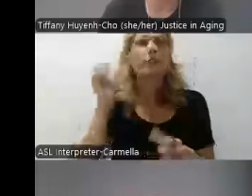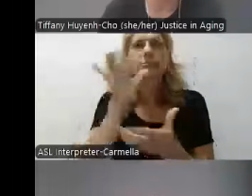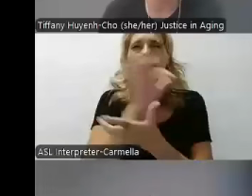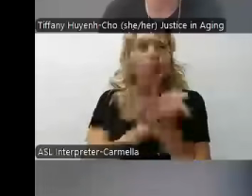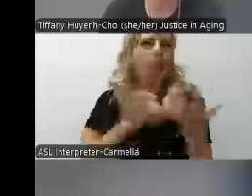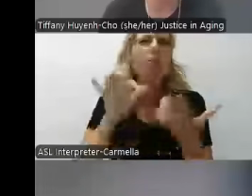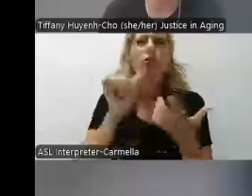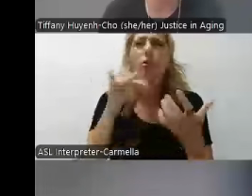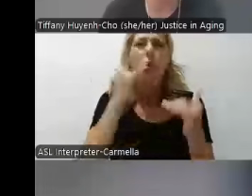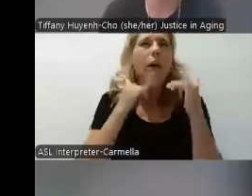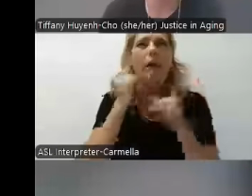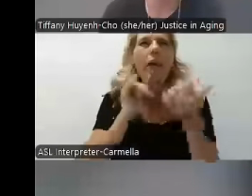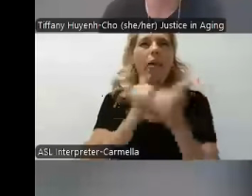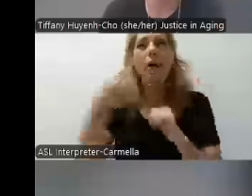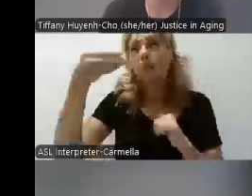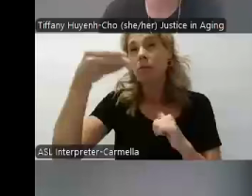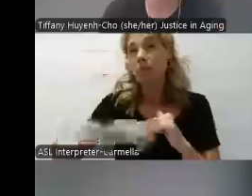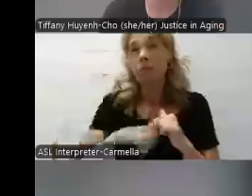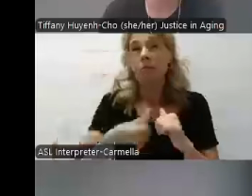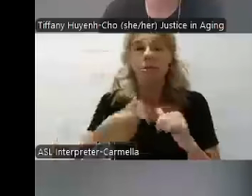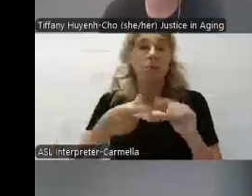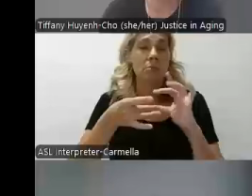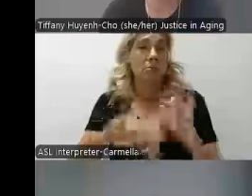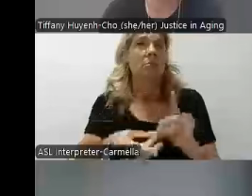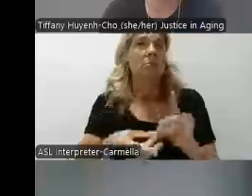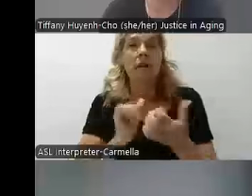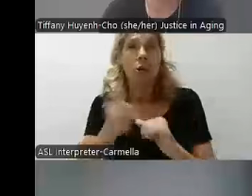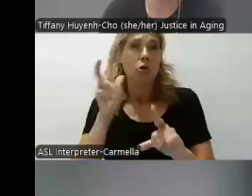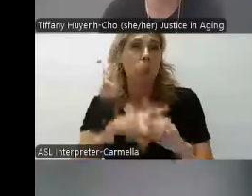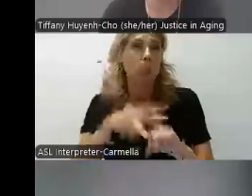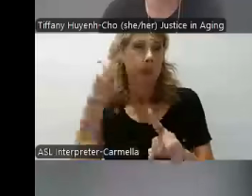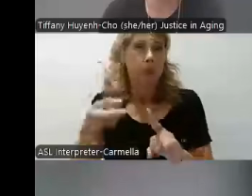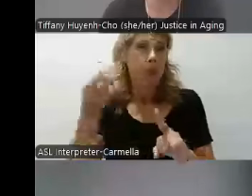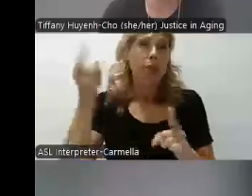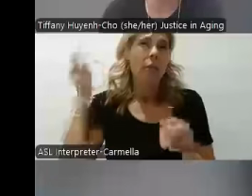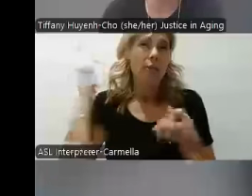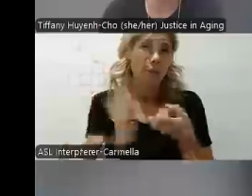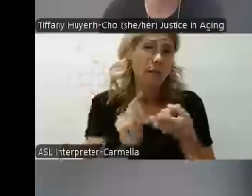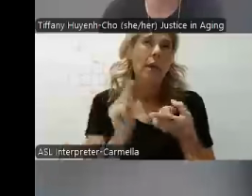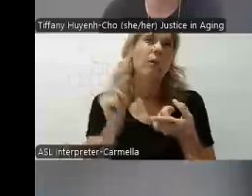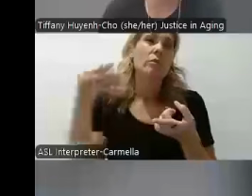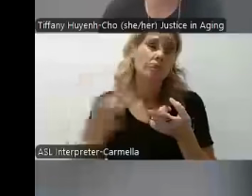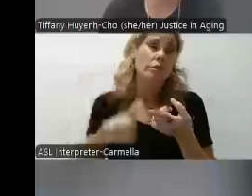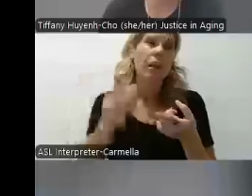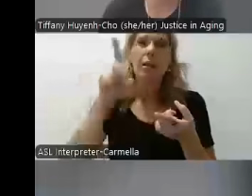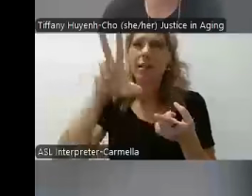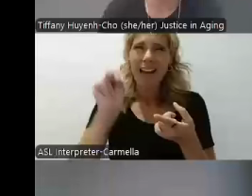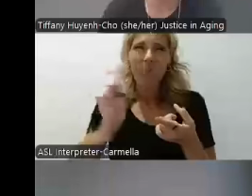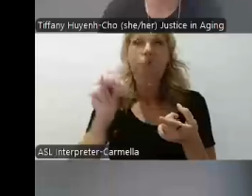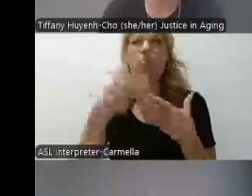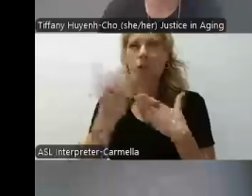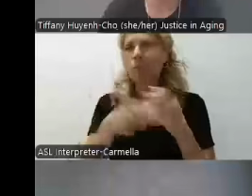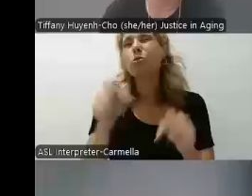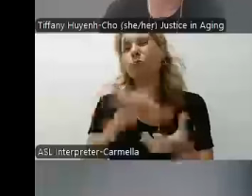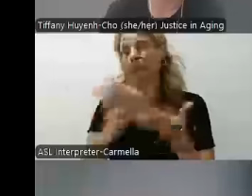or error in how the spend down was applied and how to apply for the spend down program generally, then those often can be counted as